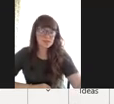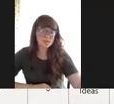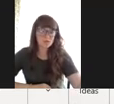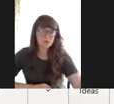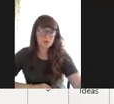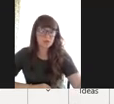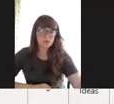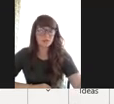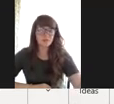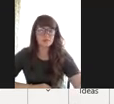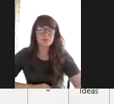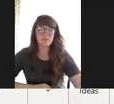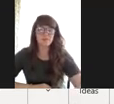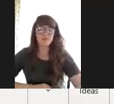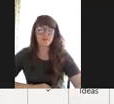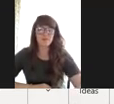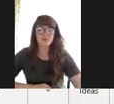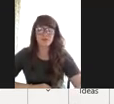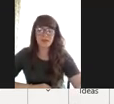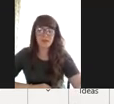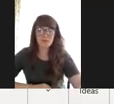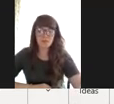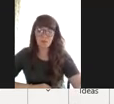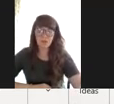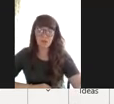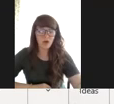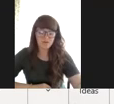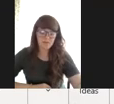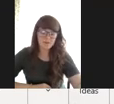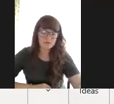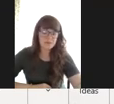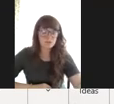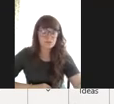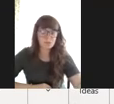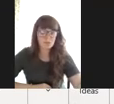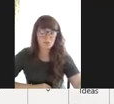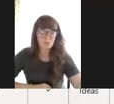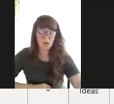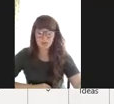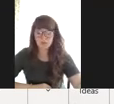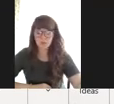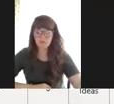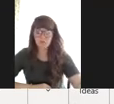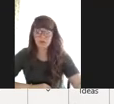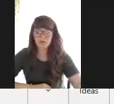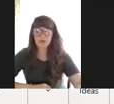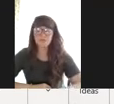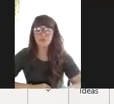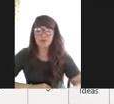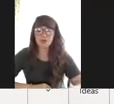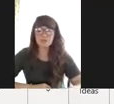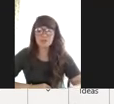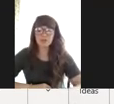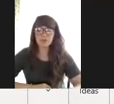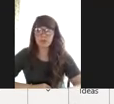study it pretty well. And I know that you've said it before. I mean, I can remember a lot of things. I can read something and remember almost word for word. I have a really